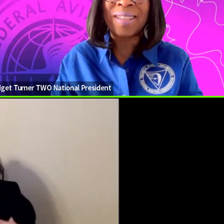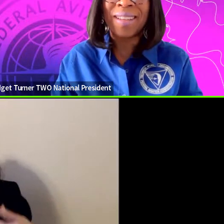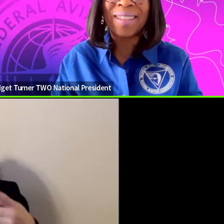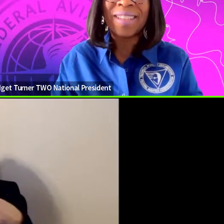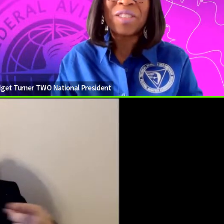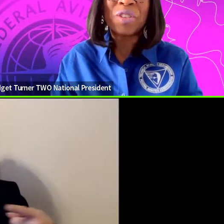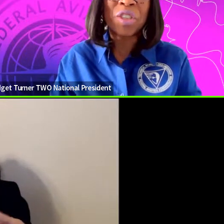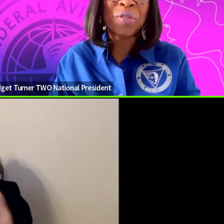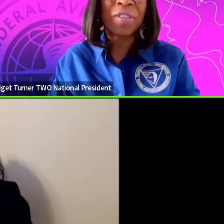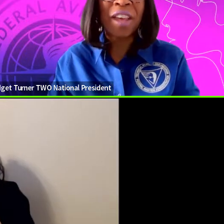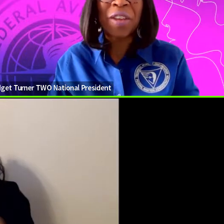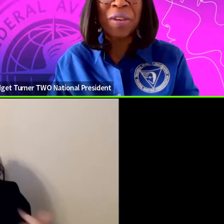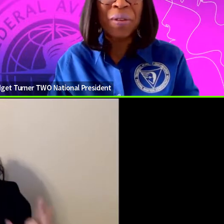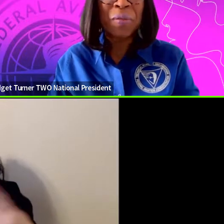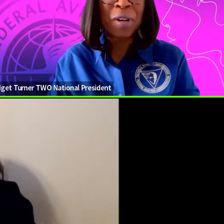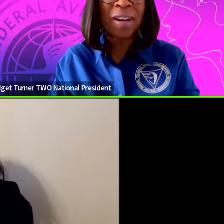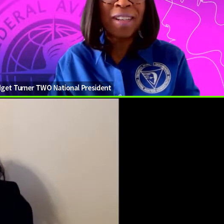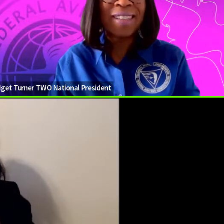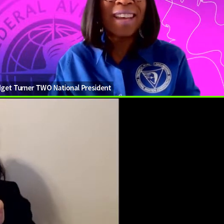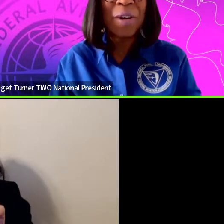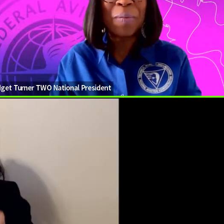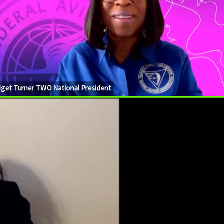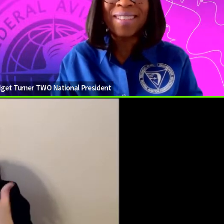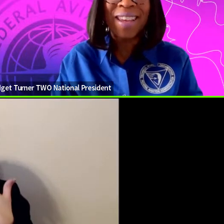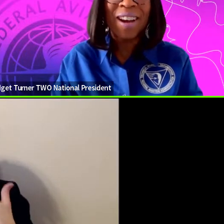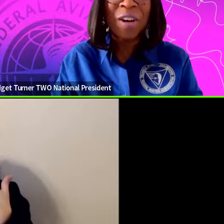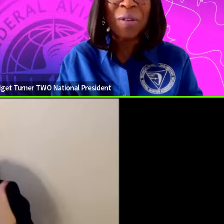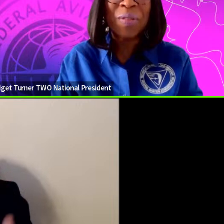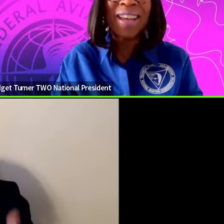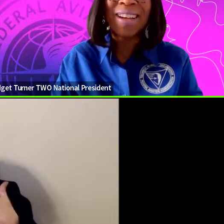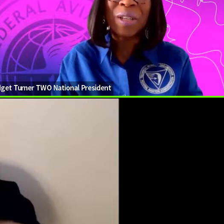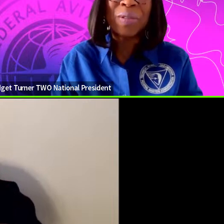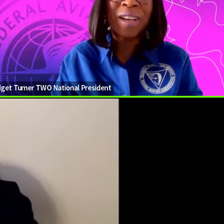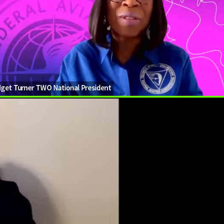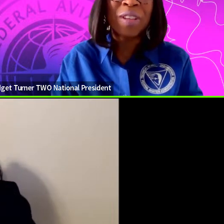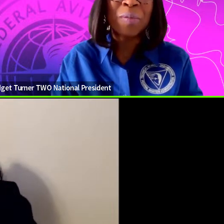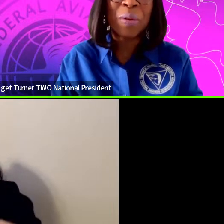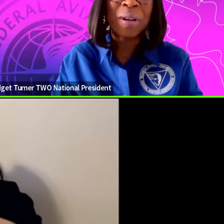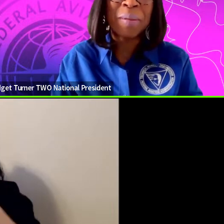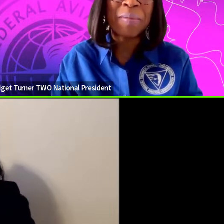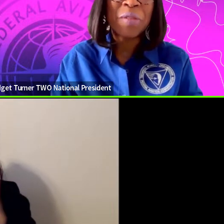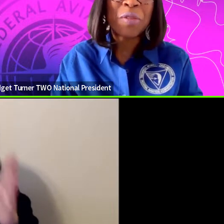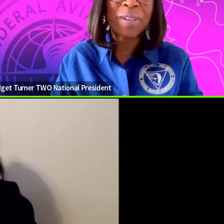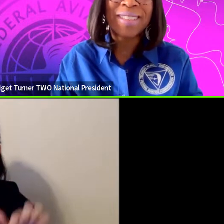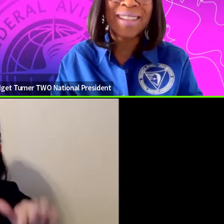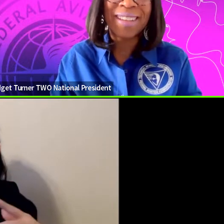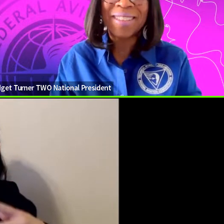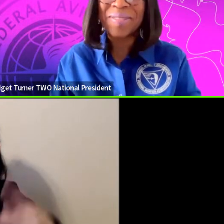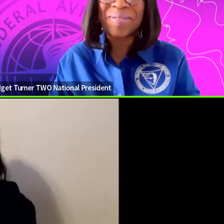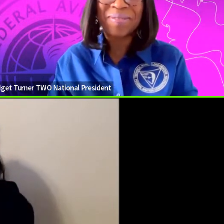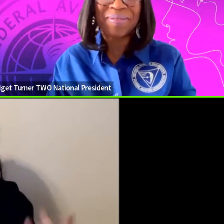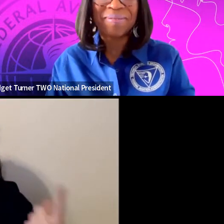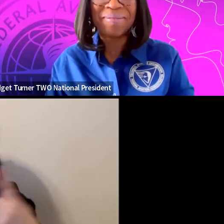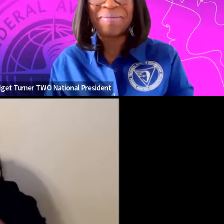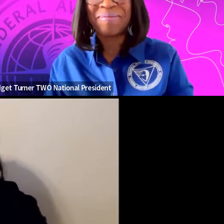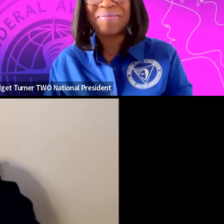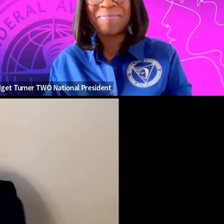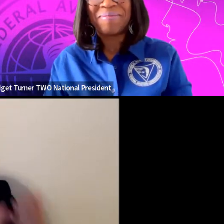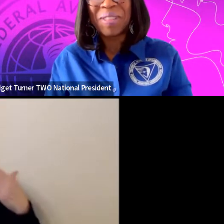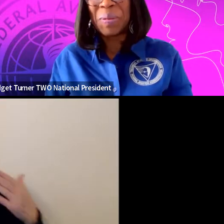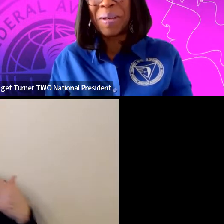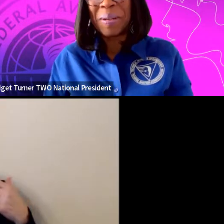on today. So, Jennifer, thank you for helping us kick off and close out this program for today. Thanks,